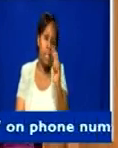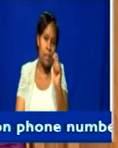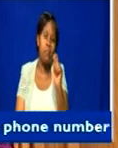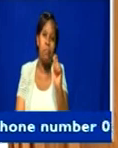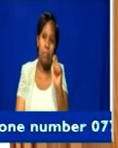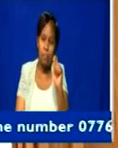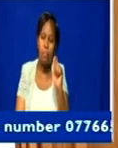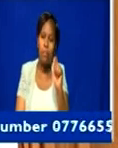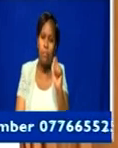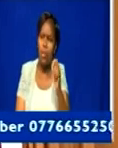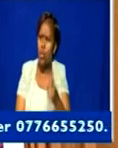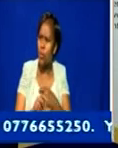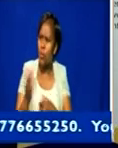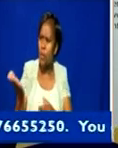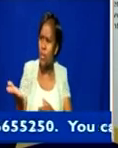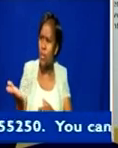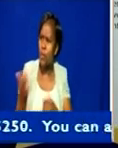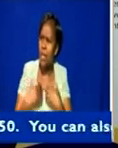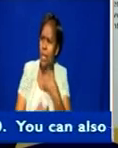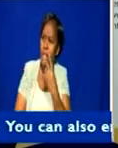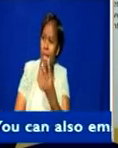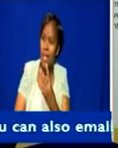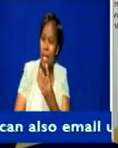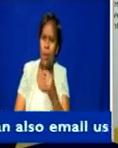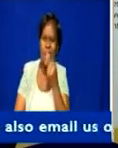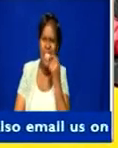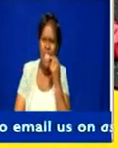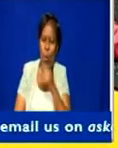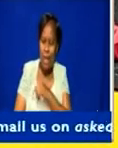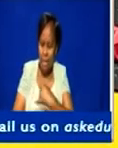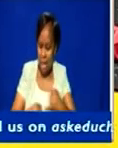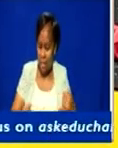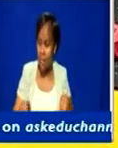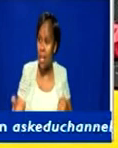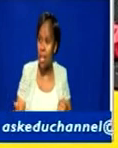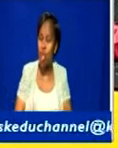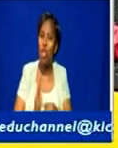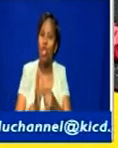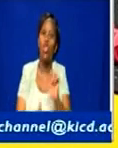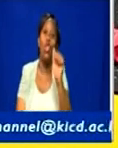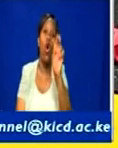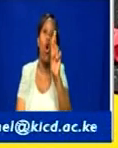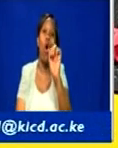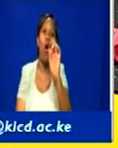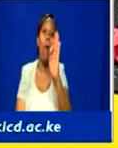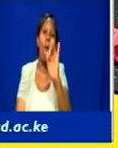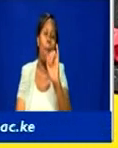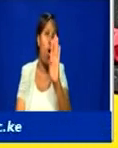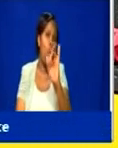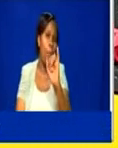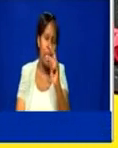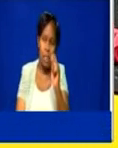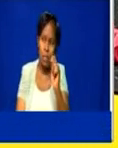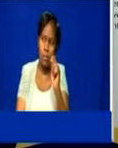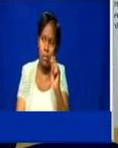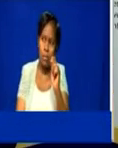An orbit. So from this model, you can see these white lines that have been represented. So this shows the orbit. An orbit. And you know, I almost felt